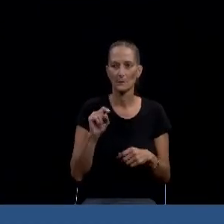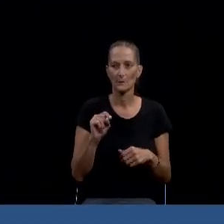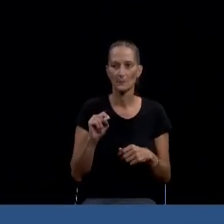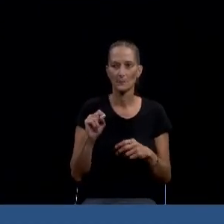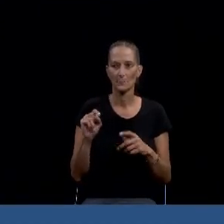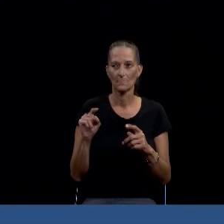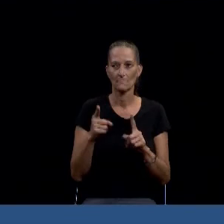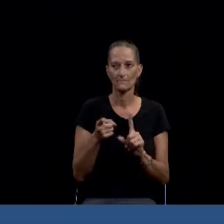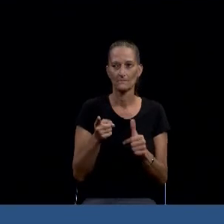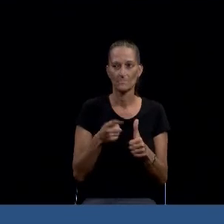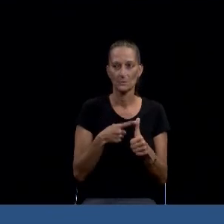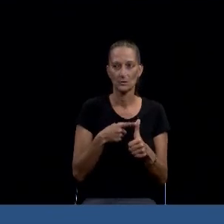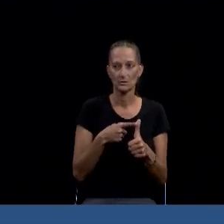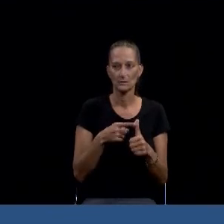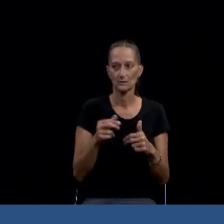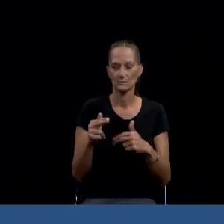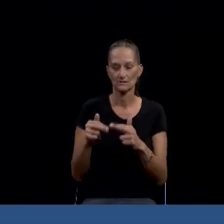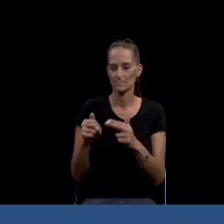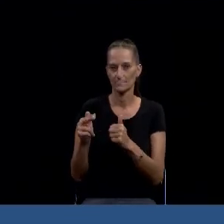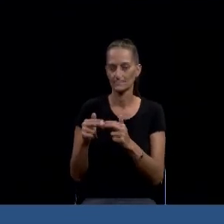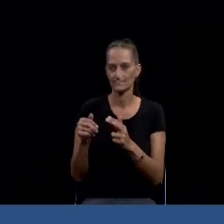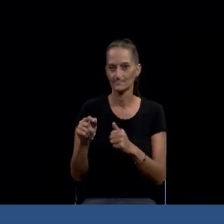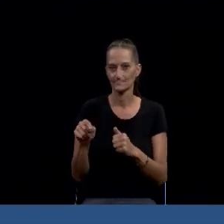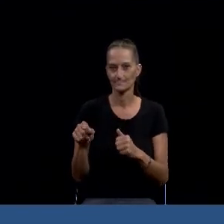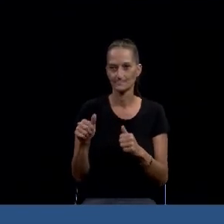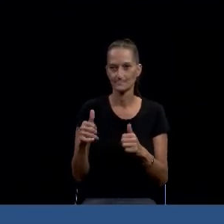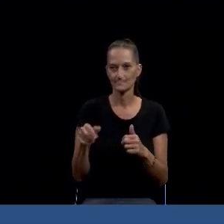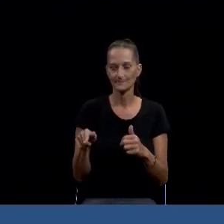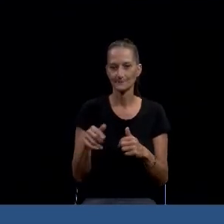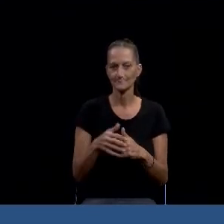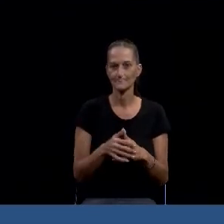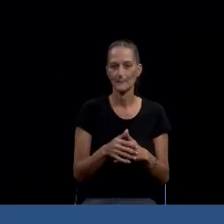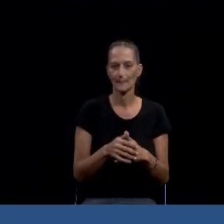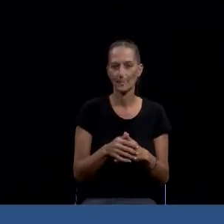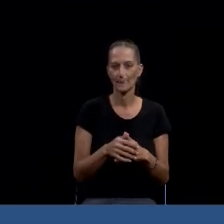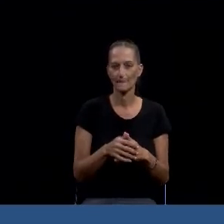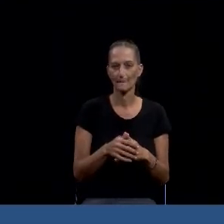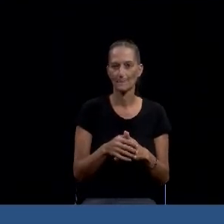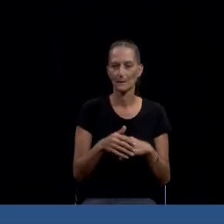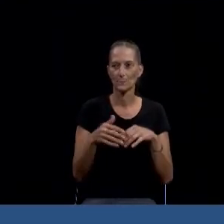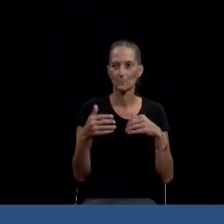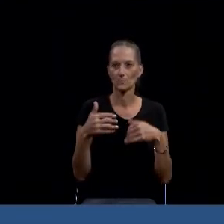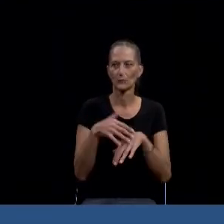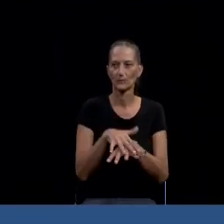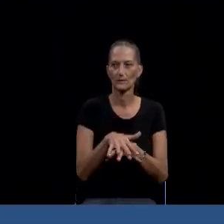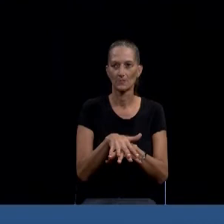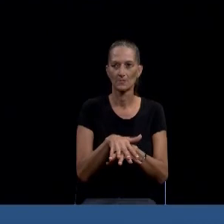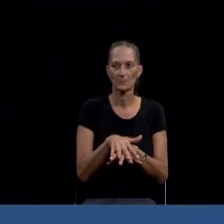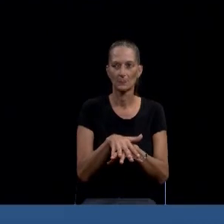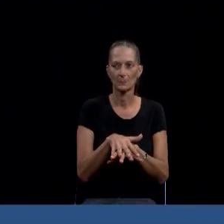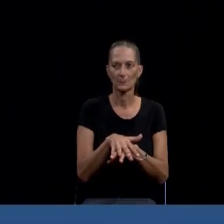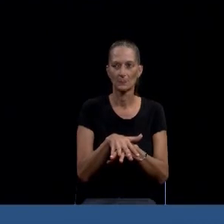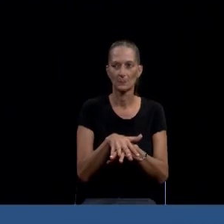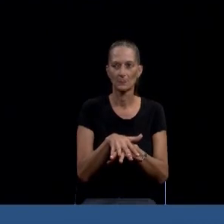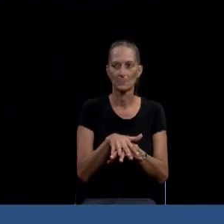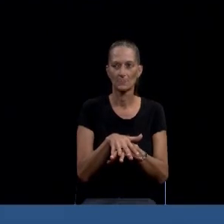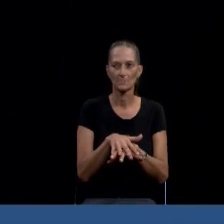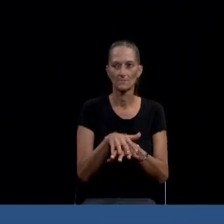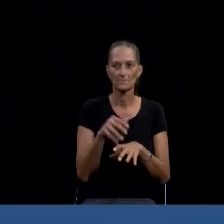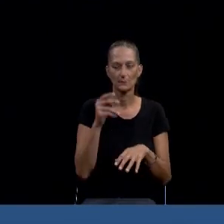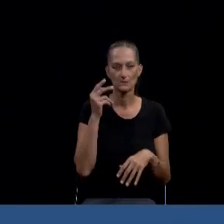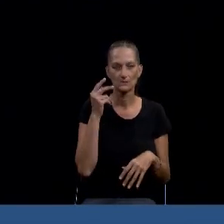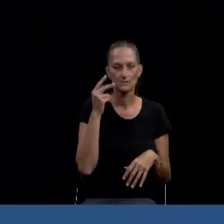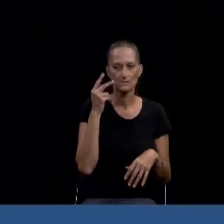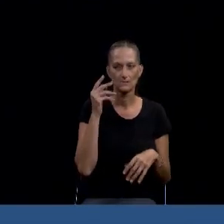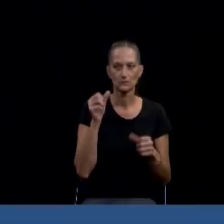So I want everything to blend in properly, to look good. I want you to drive through and not know that it's a